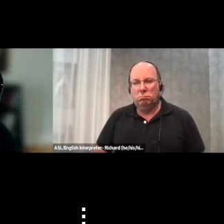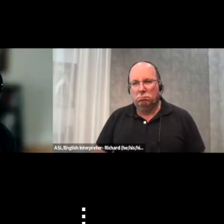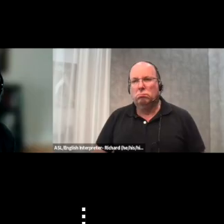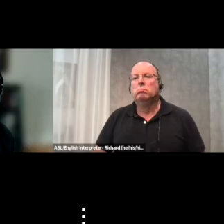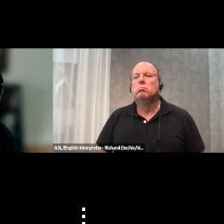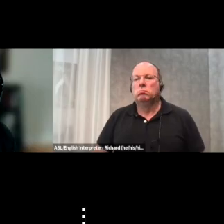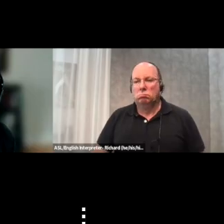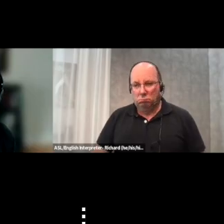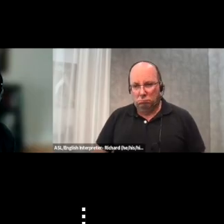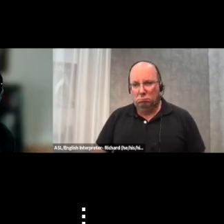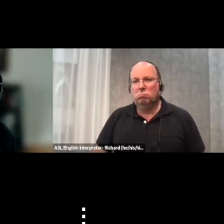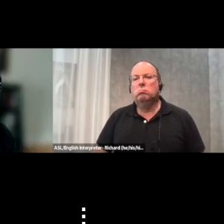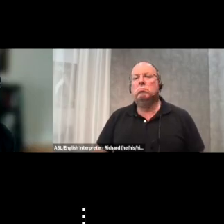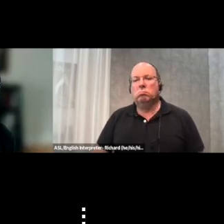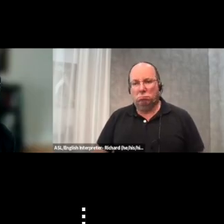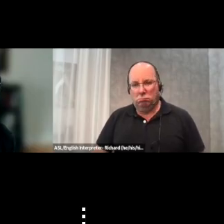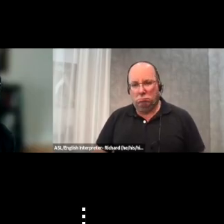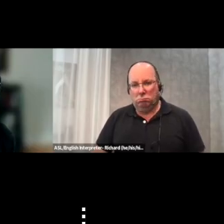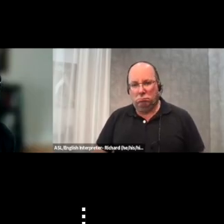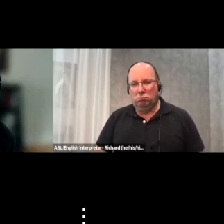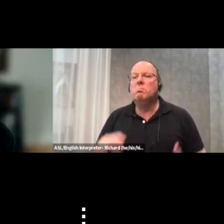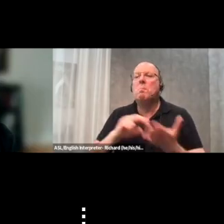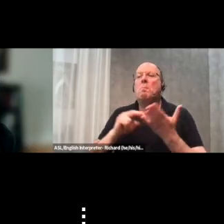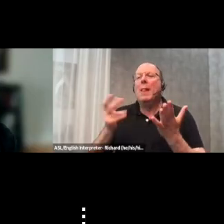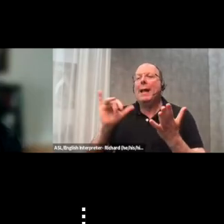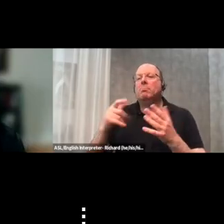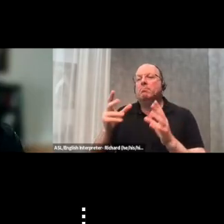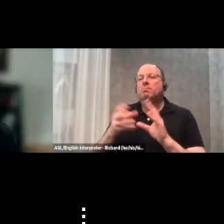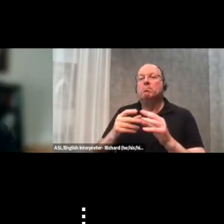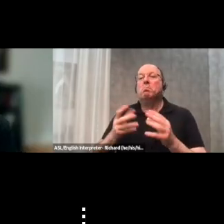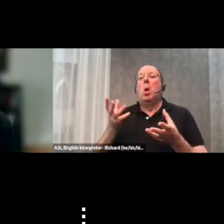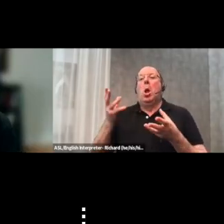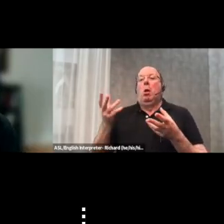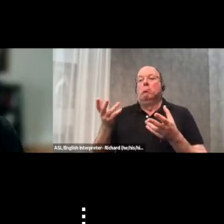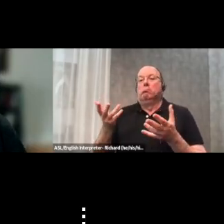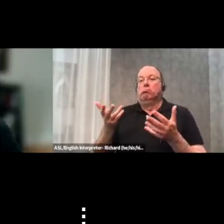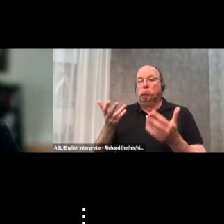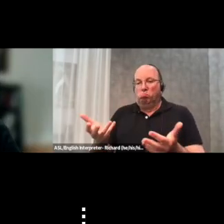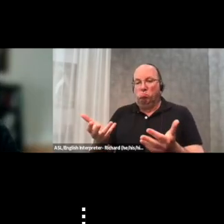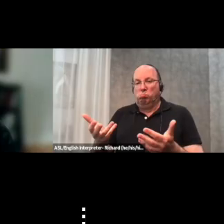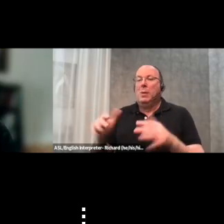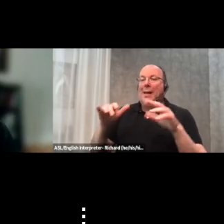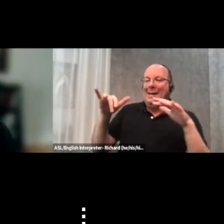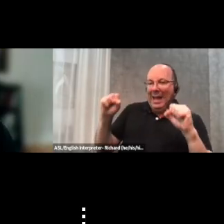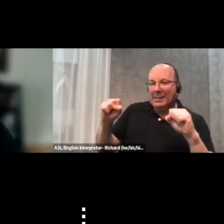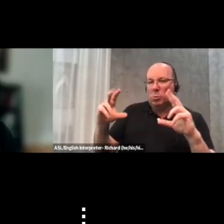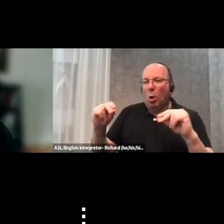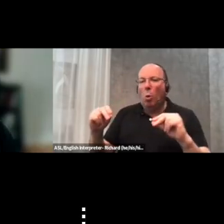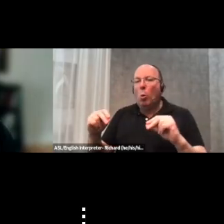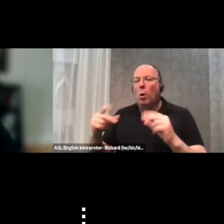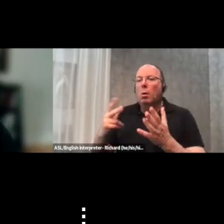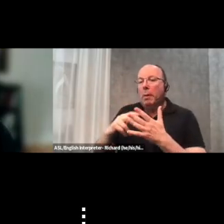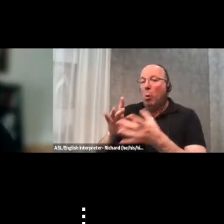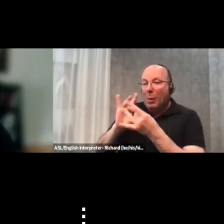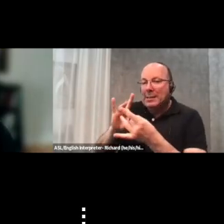So boundaries are pretty much like the yeses and no of engaging with another person. It could be sexual or it could just be like in